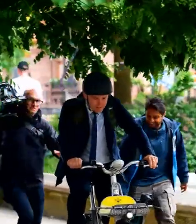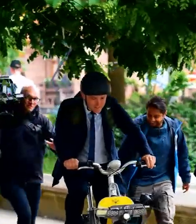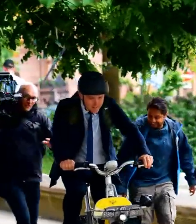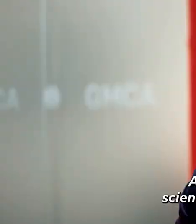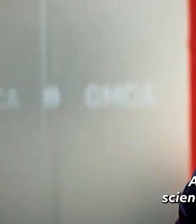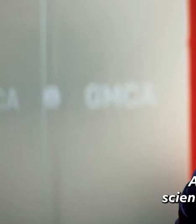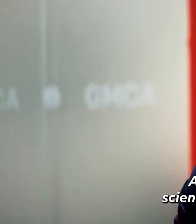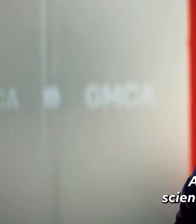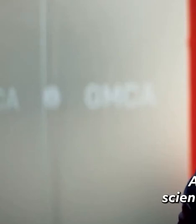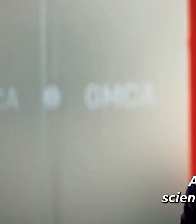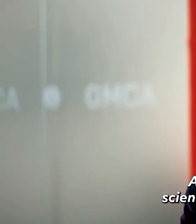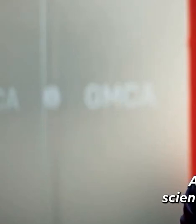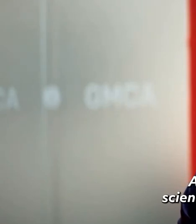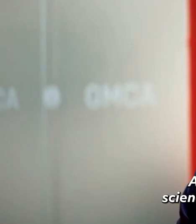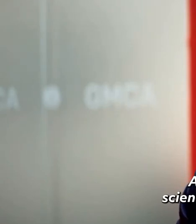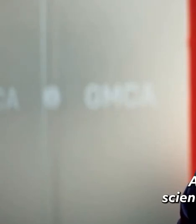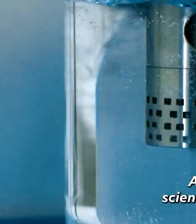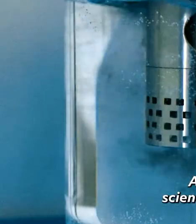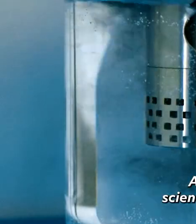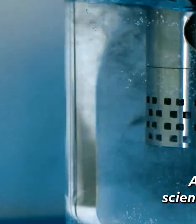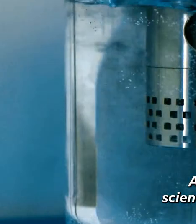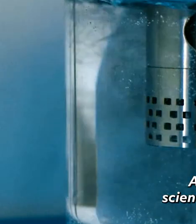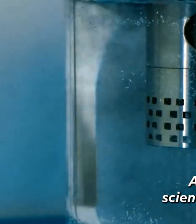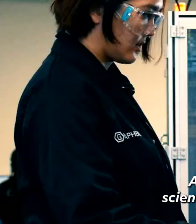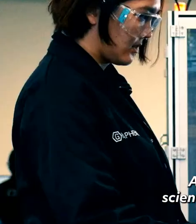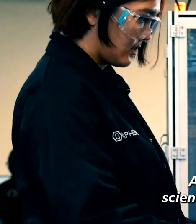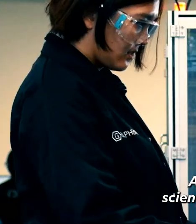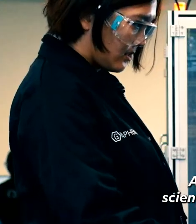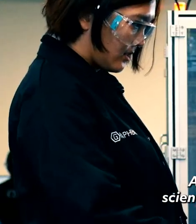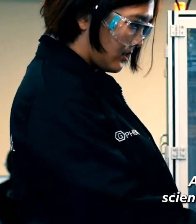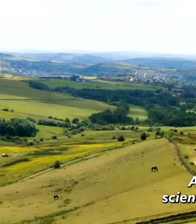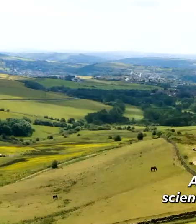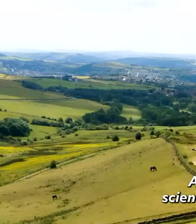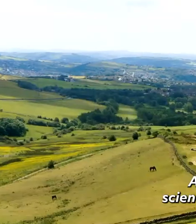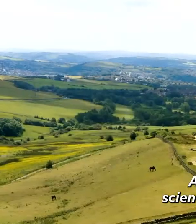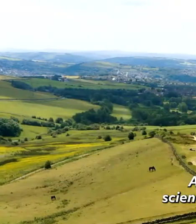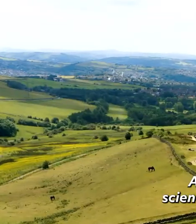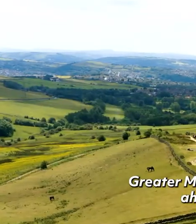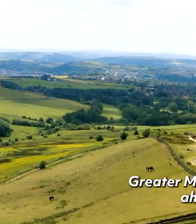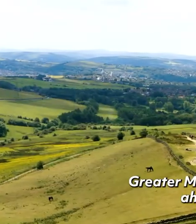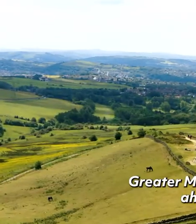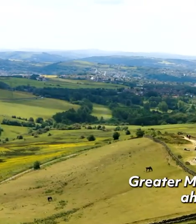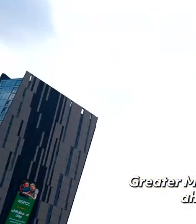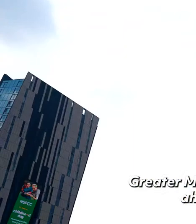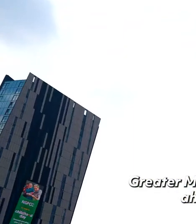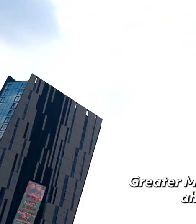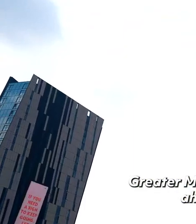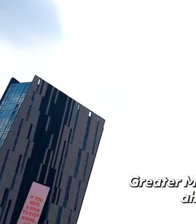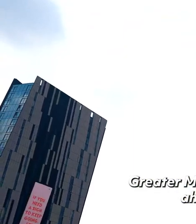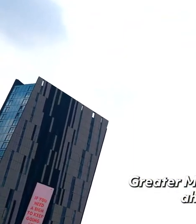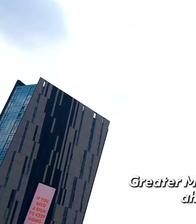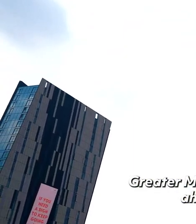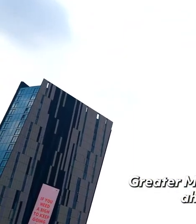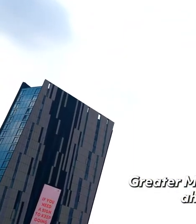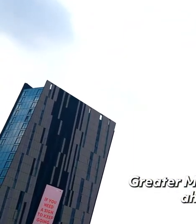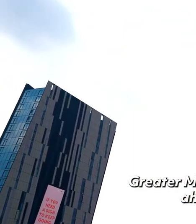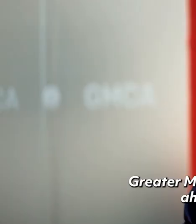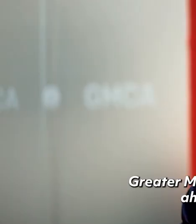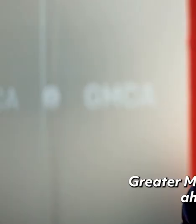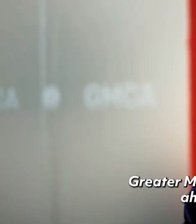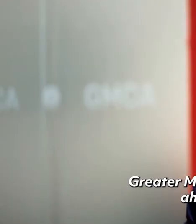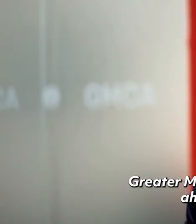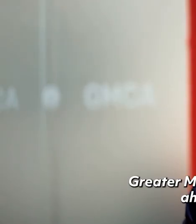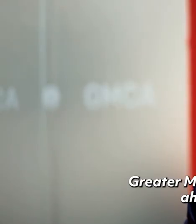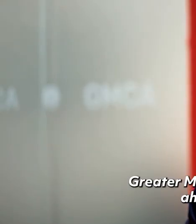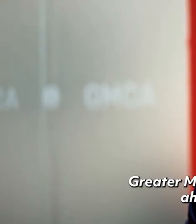3 years, achieving our ambitious science-based goal of a net zero Greater Manchester by 2038,